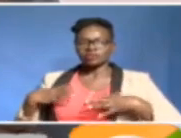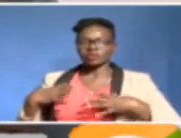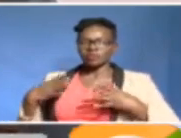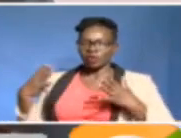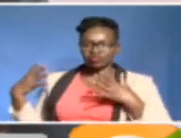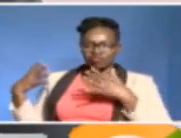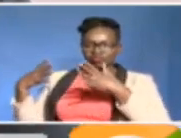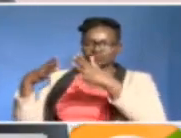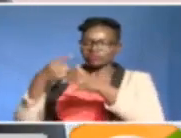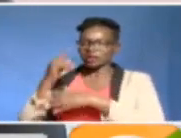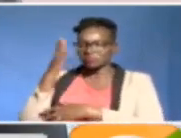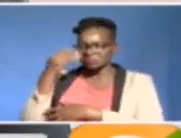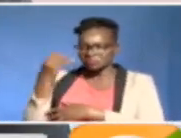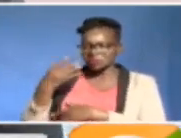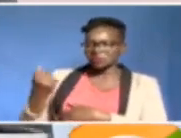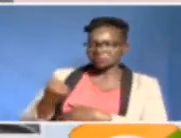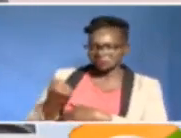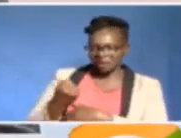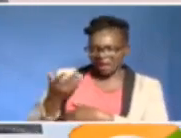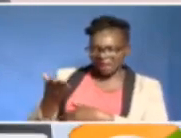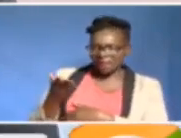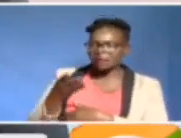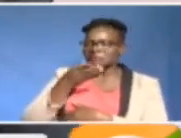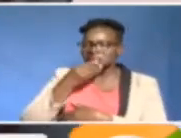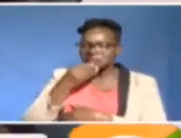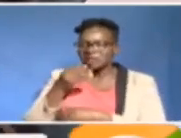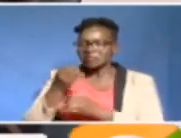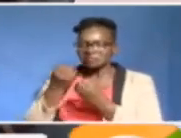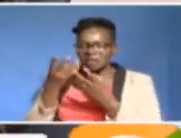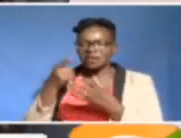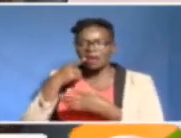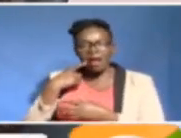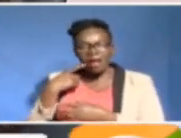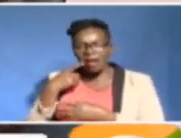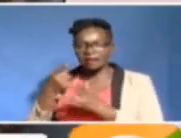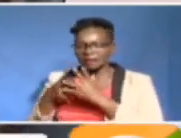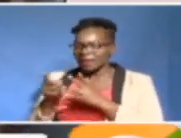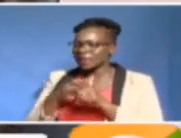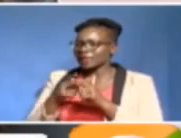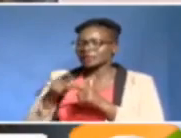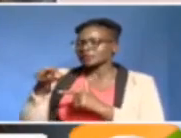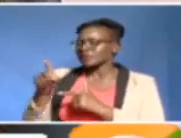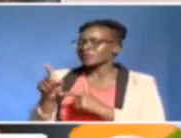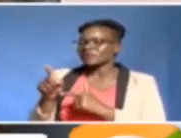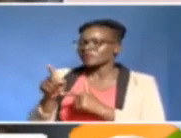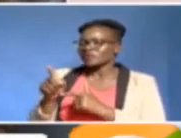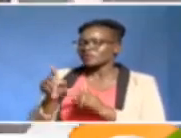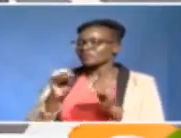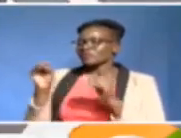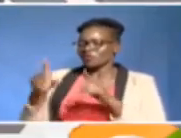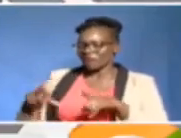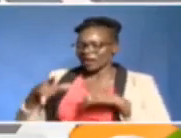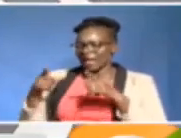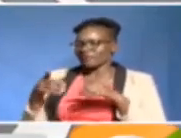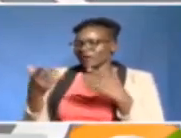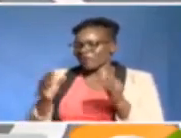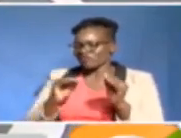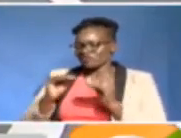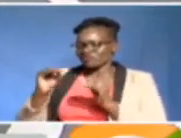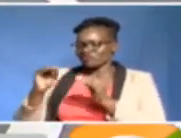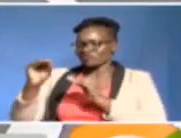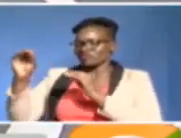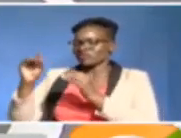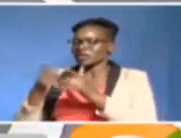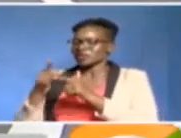a beautiful girl. And then it went from there. So how did you kind of get into this lifestyle where you were